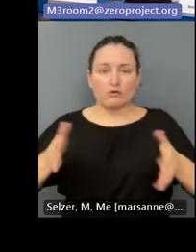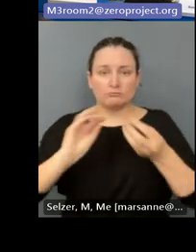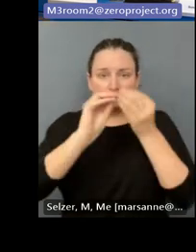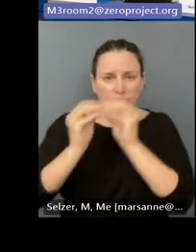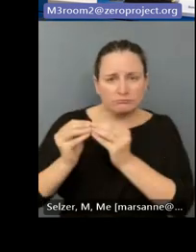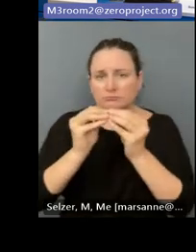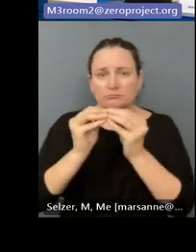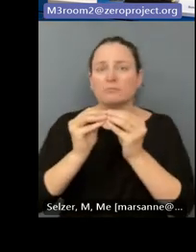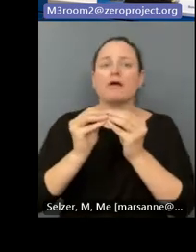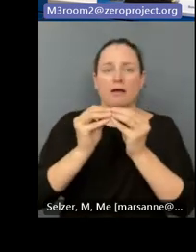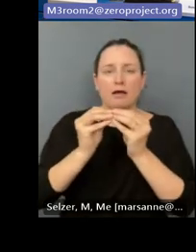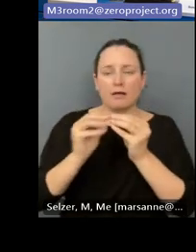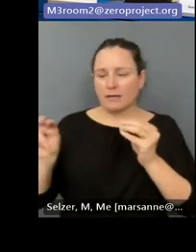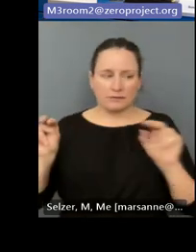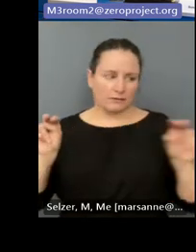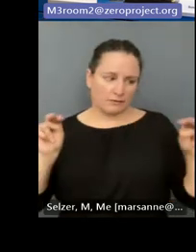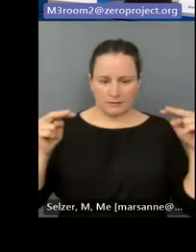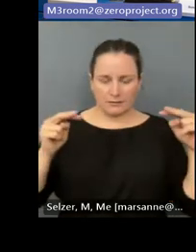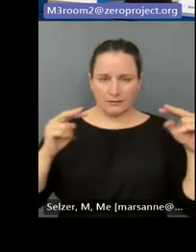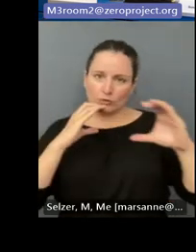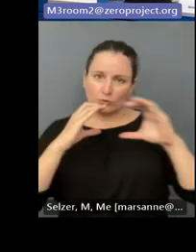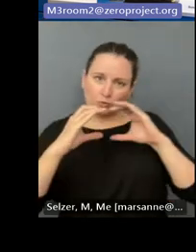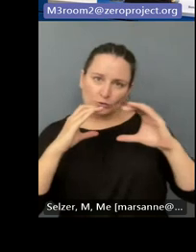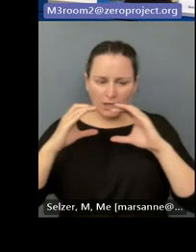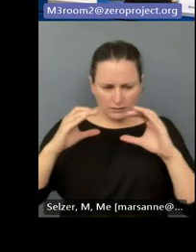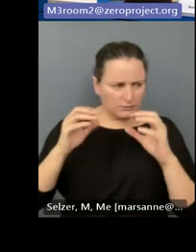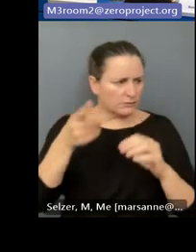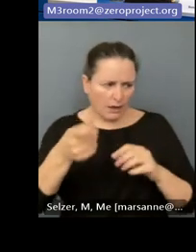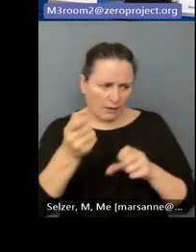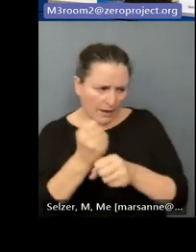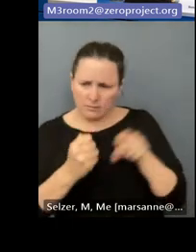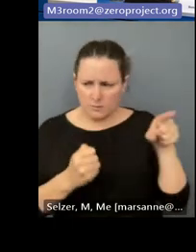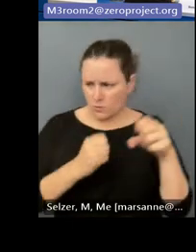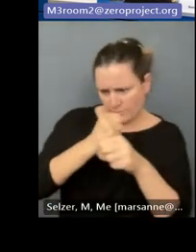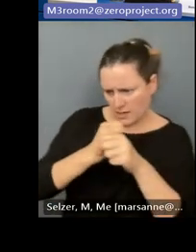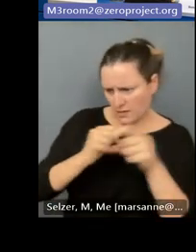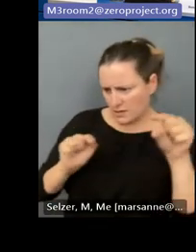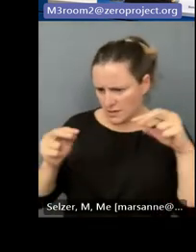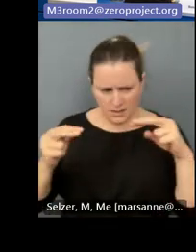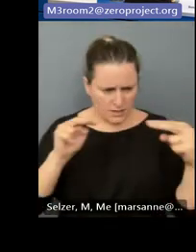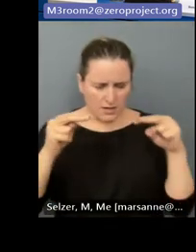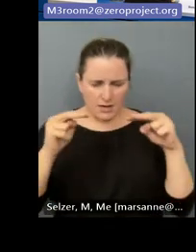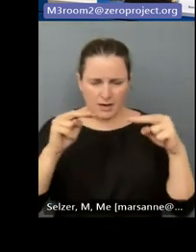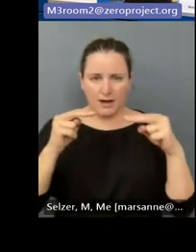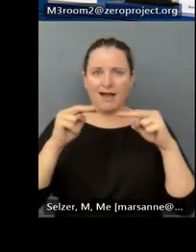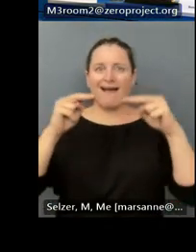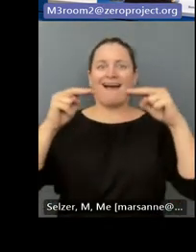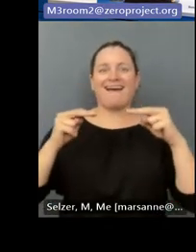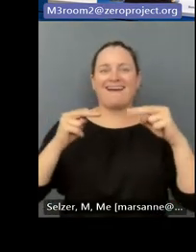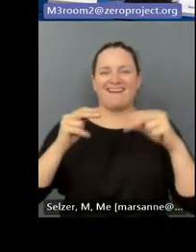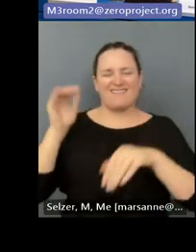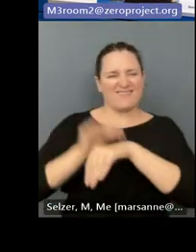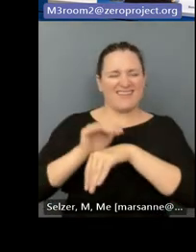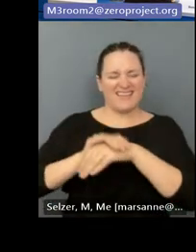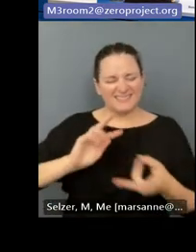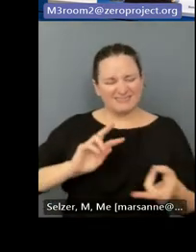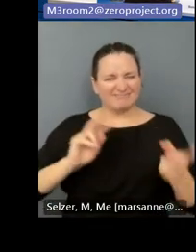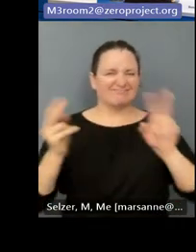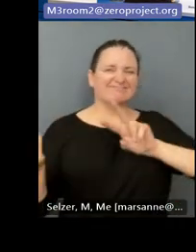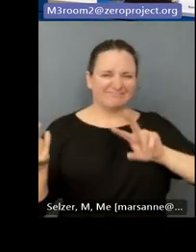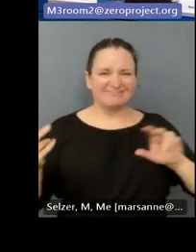built, where invisible barriers are overcome, and where diversity is our greatest strength. In these